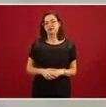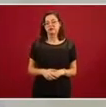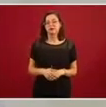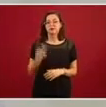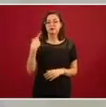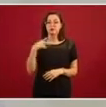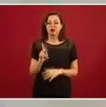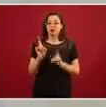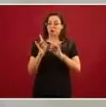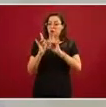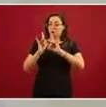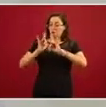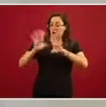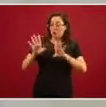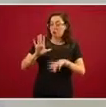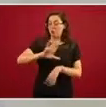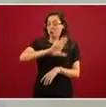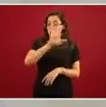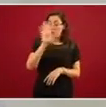have the results first.